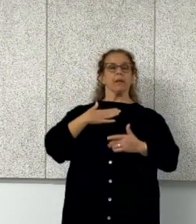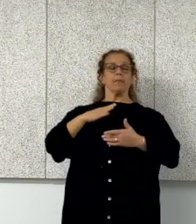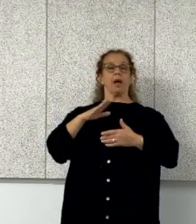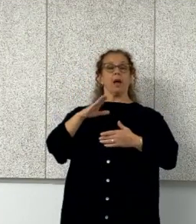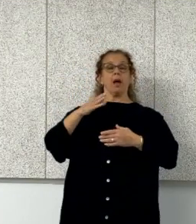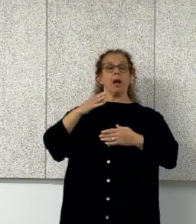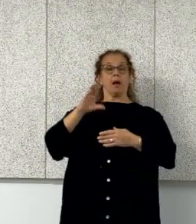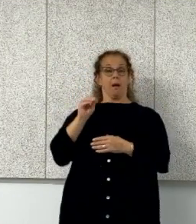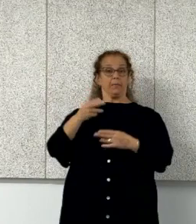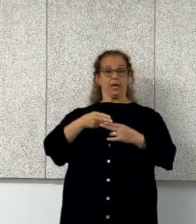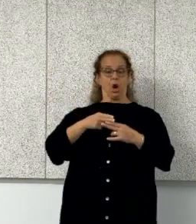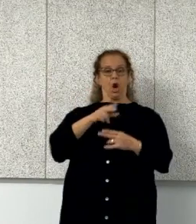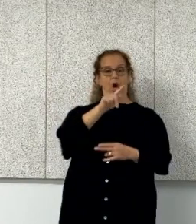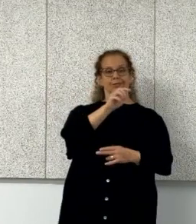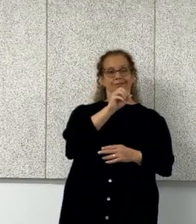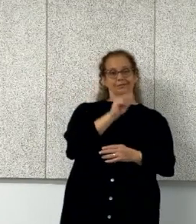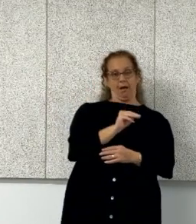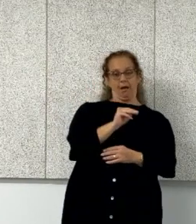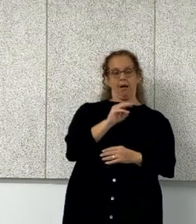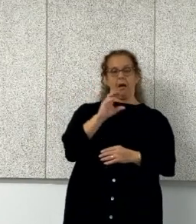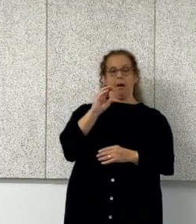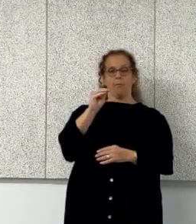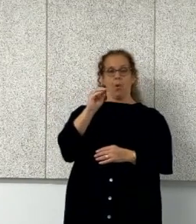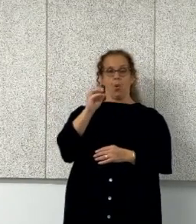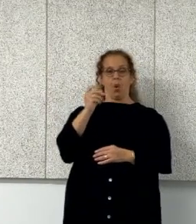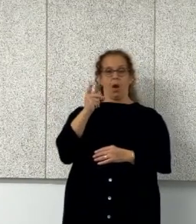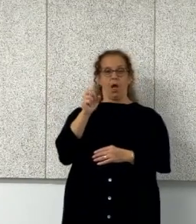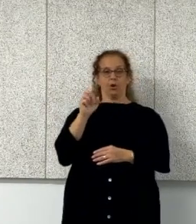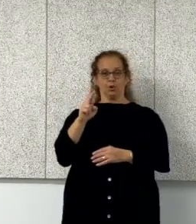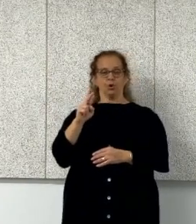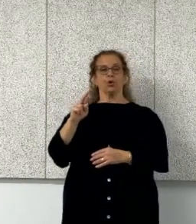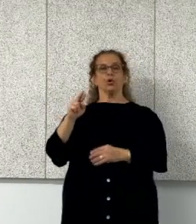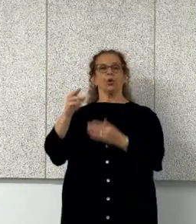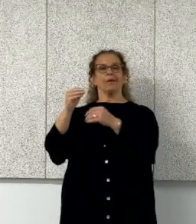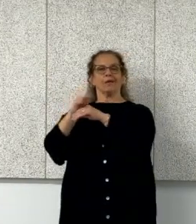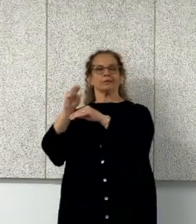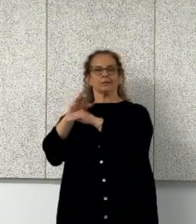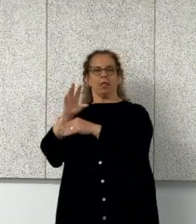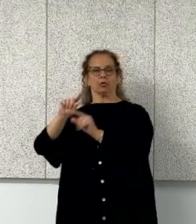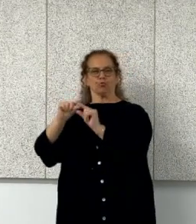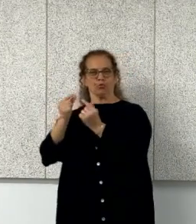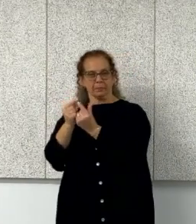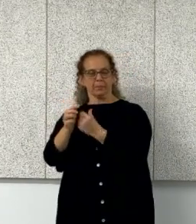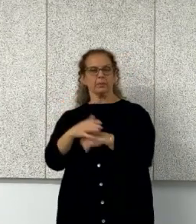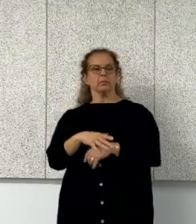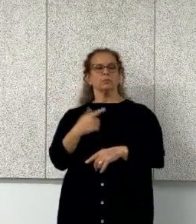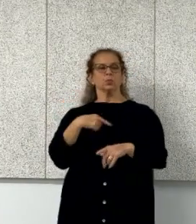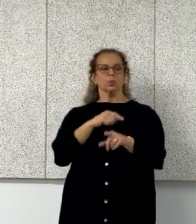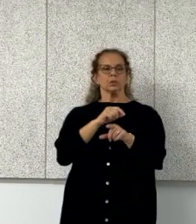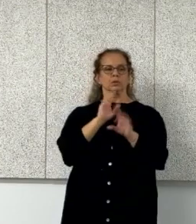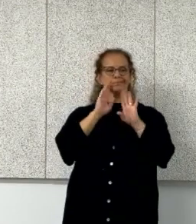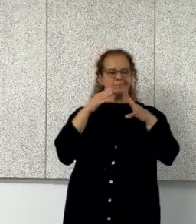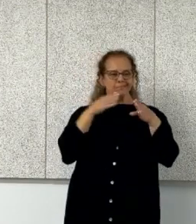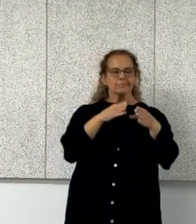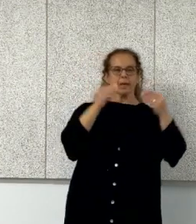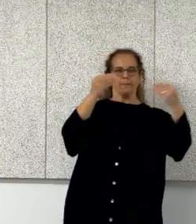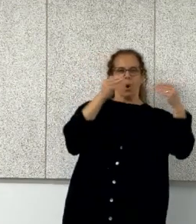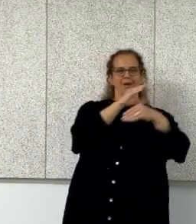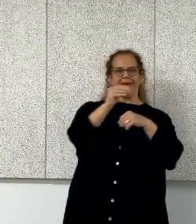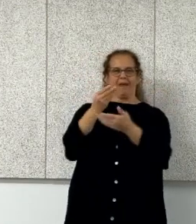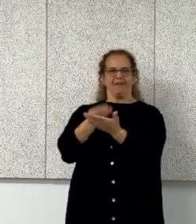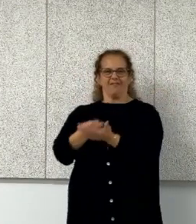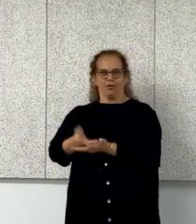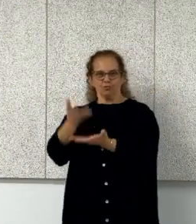O'Connor Consulting Group. We do a variety of things, including executive search for the arts with a specialty in fundraising and marketing, but as well